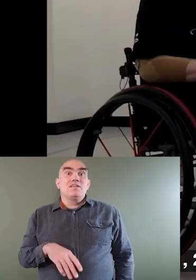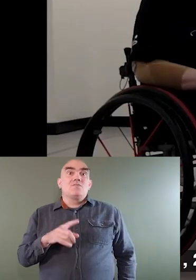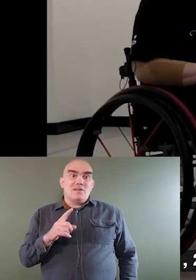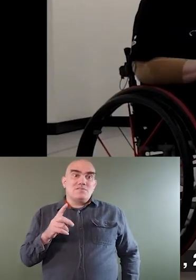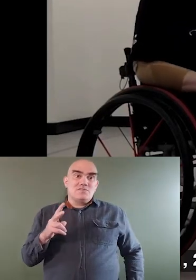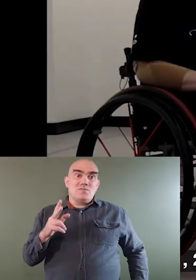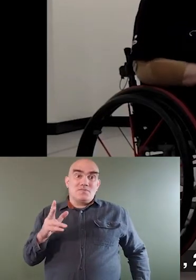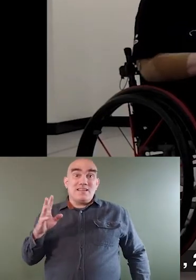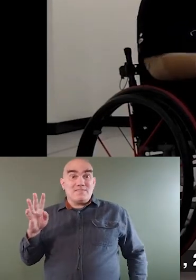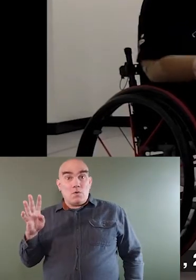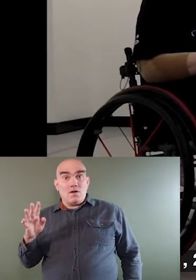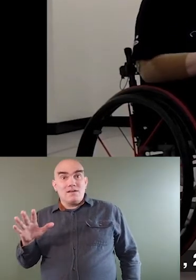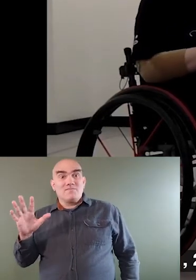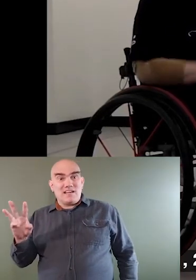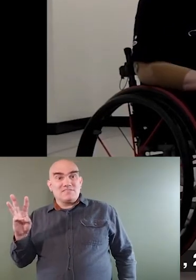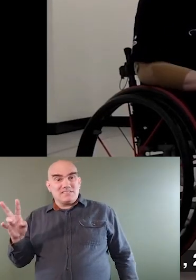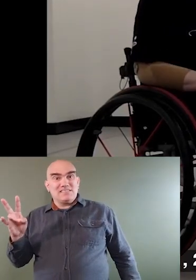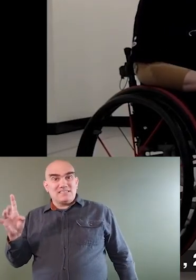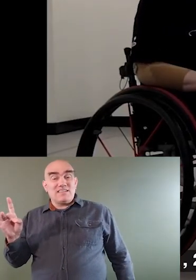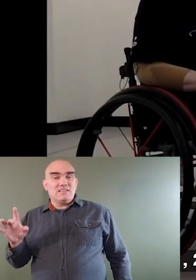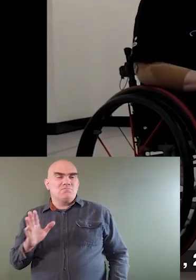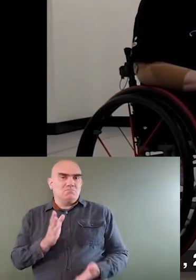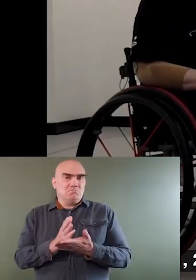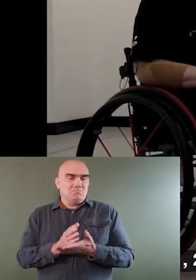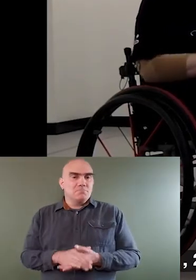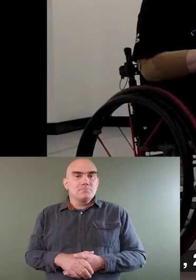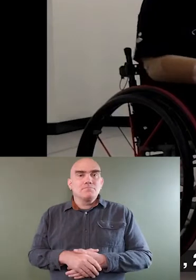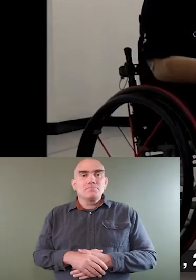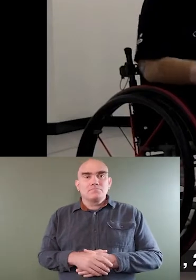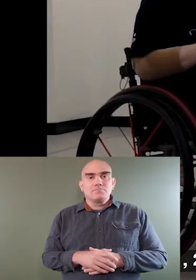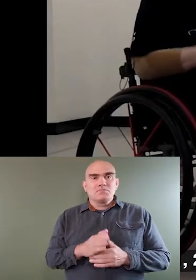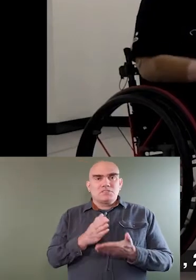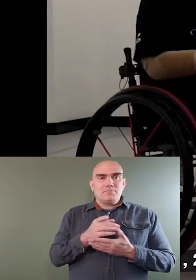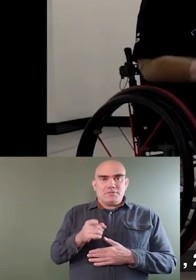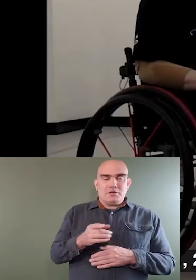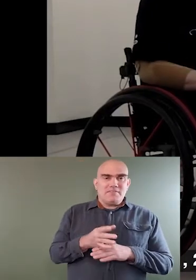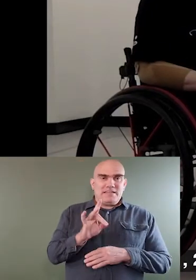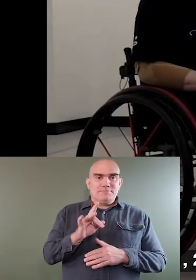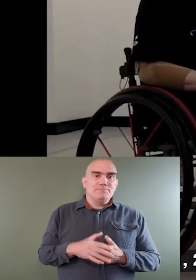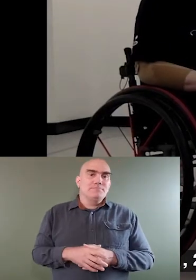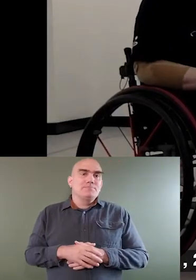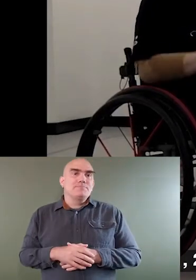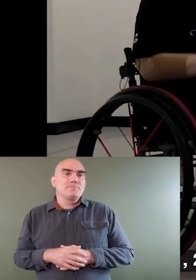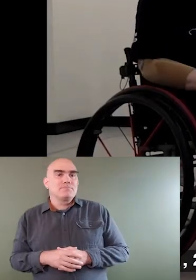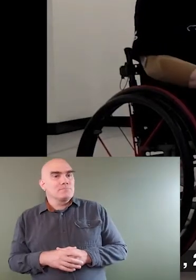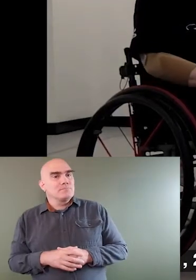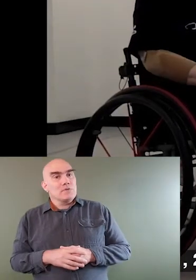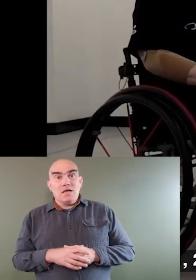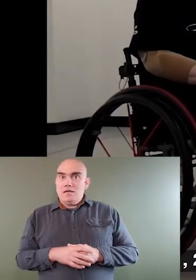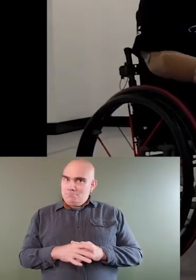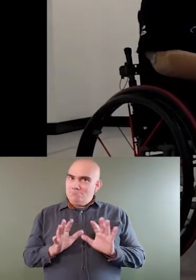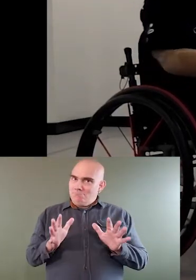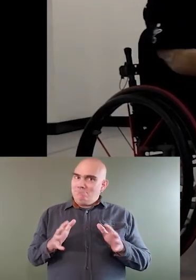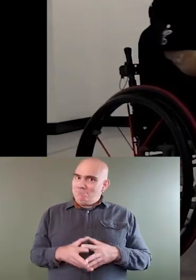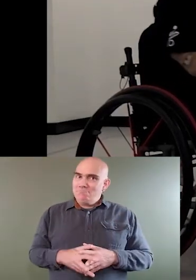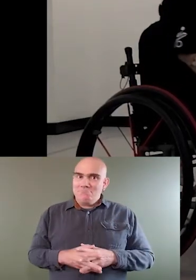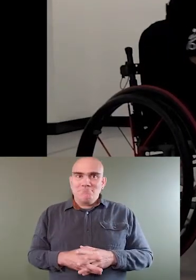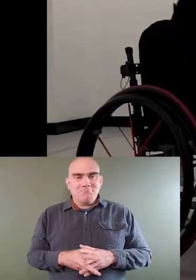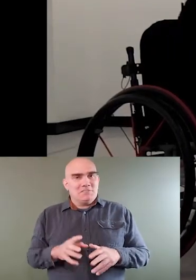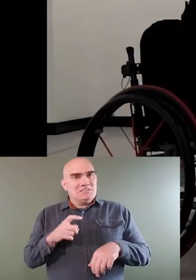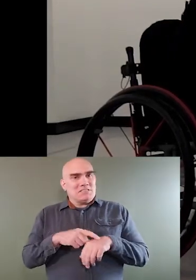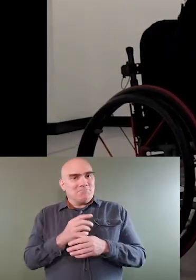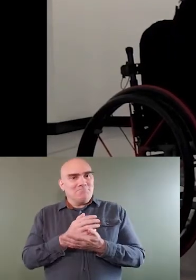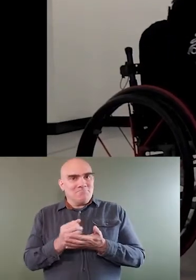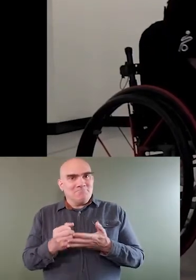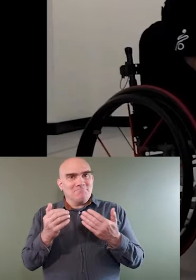1, 2, and 3, and 4. 5, 6, and 7, and stop. All right.